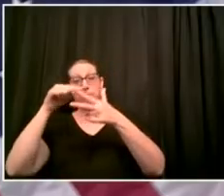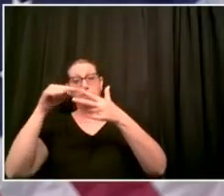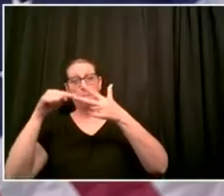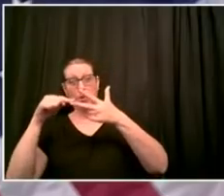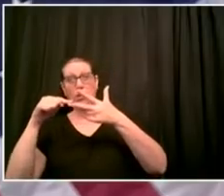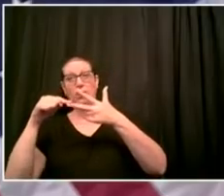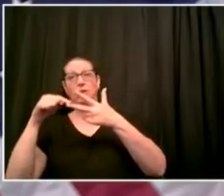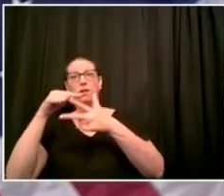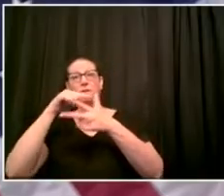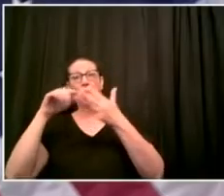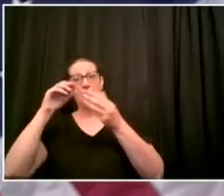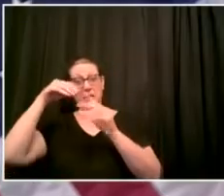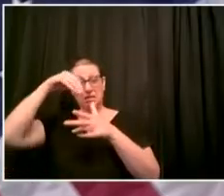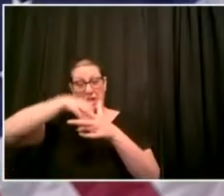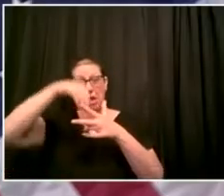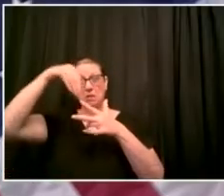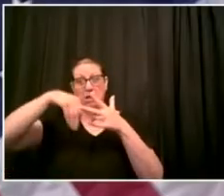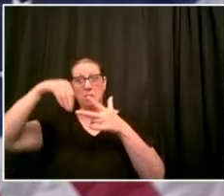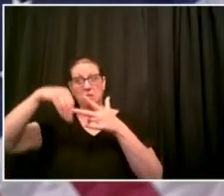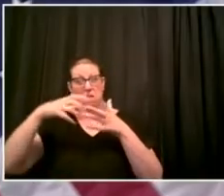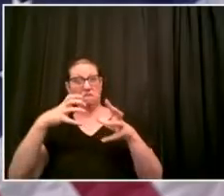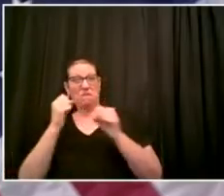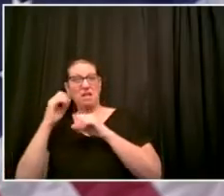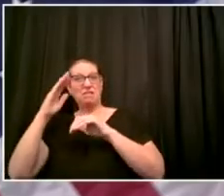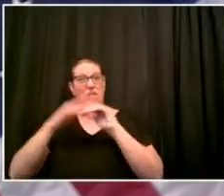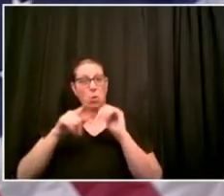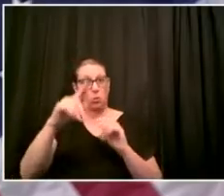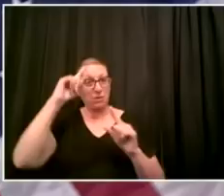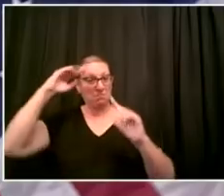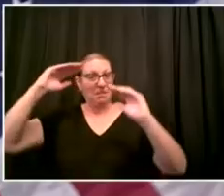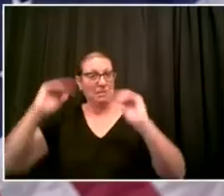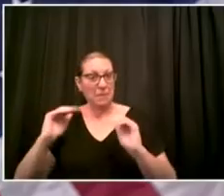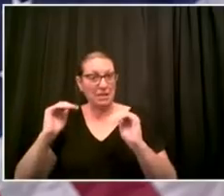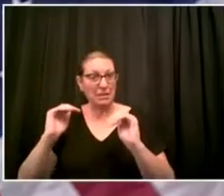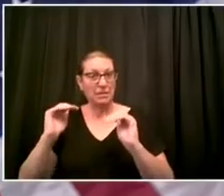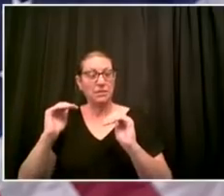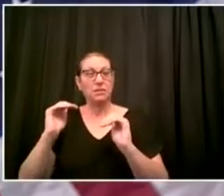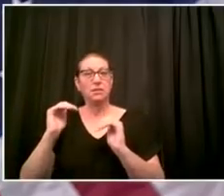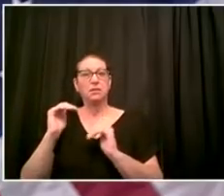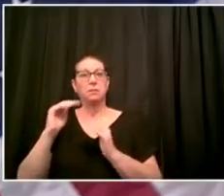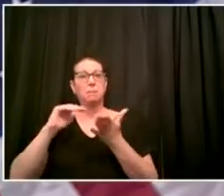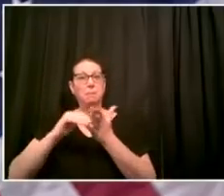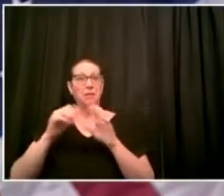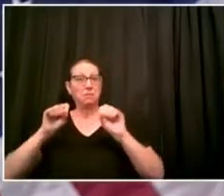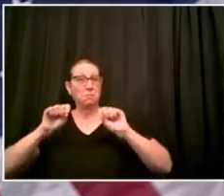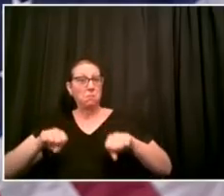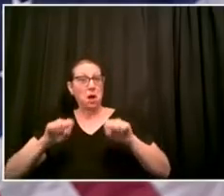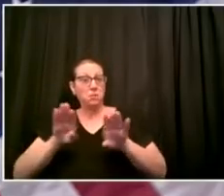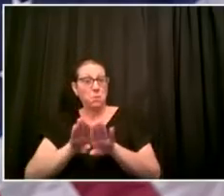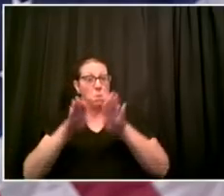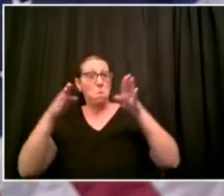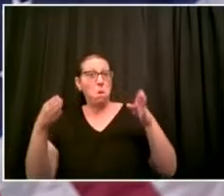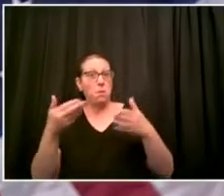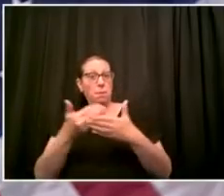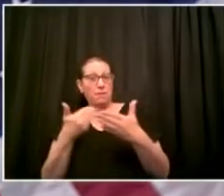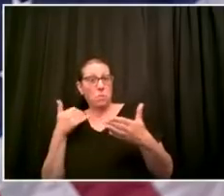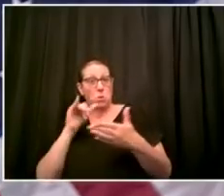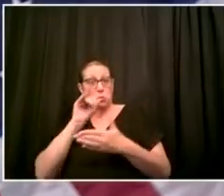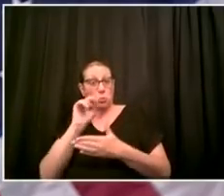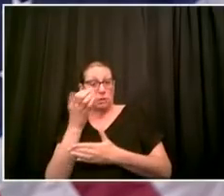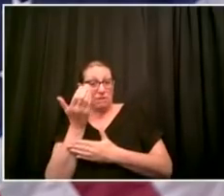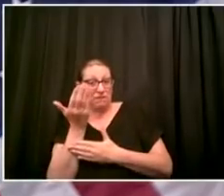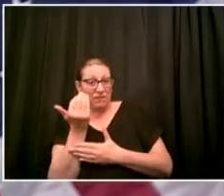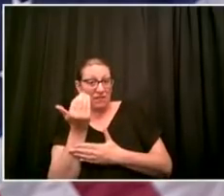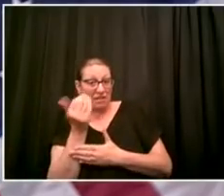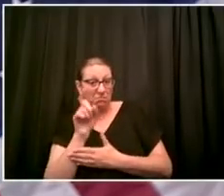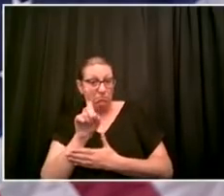of opening before June 15th? And second question, do you anticipate that people may move out of